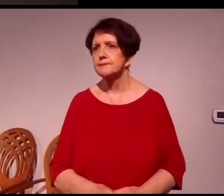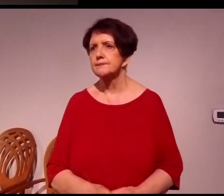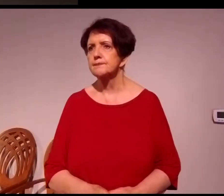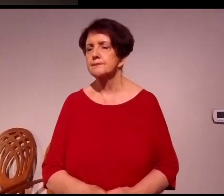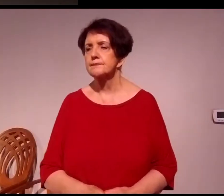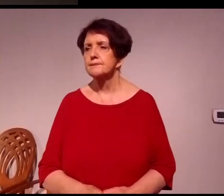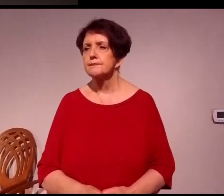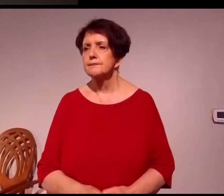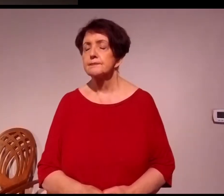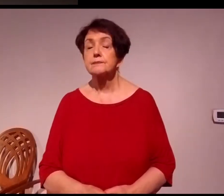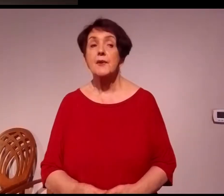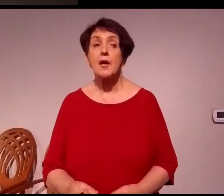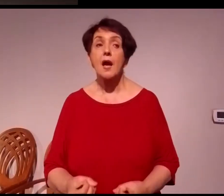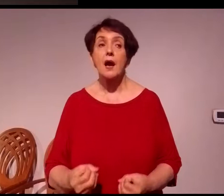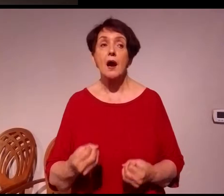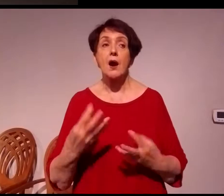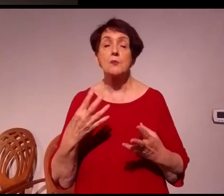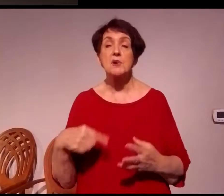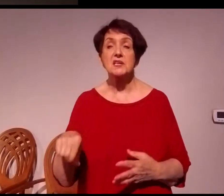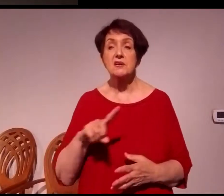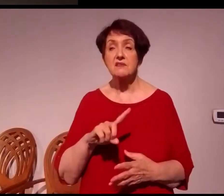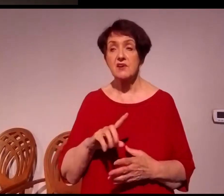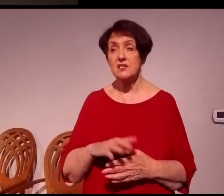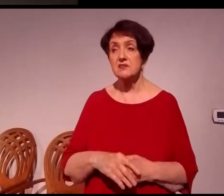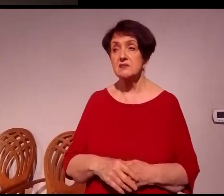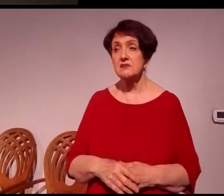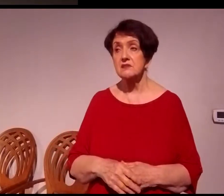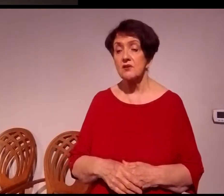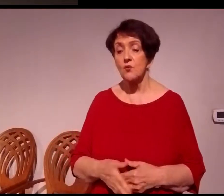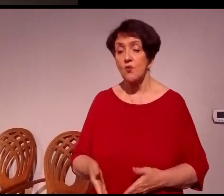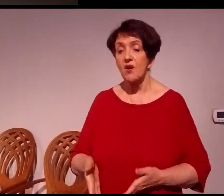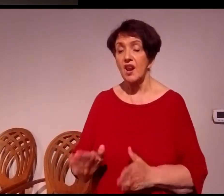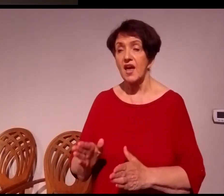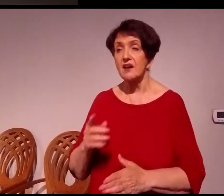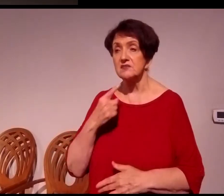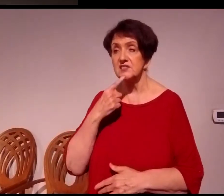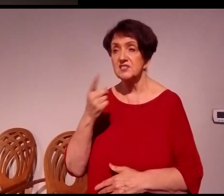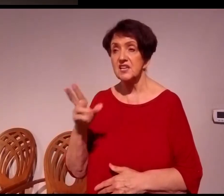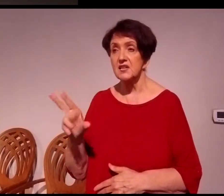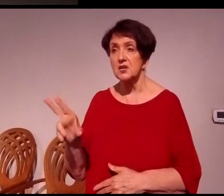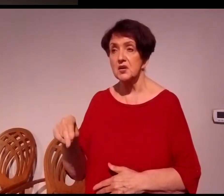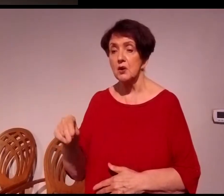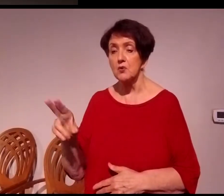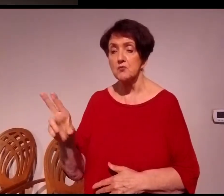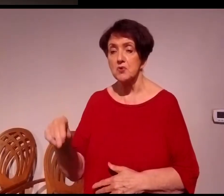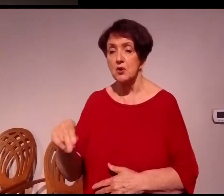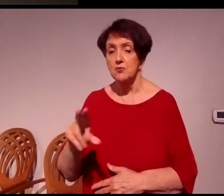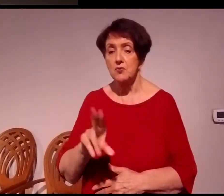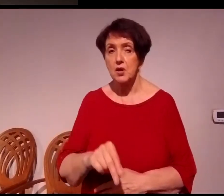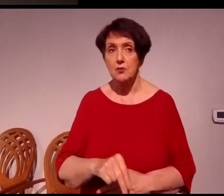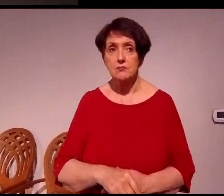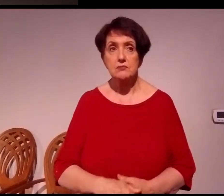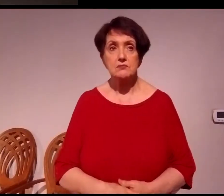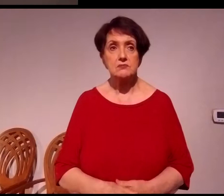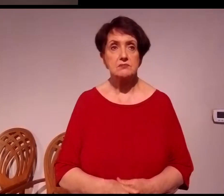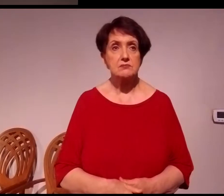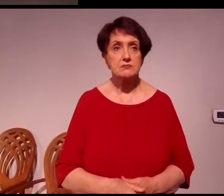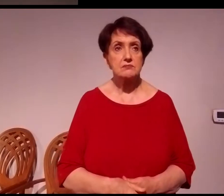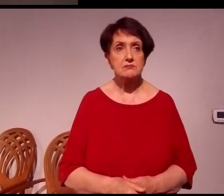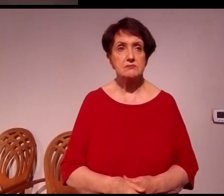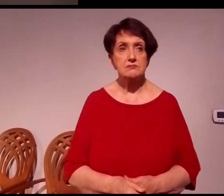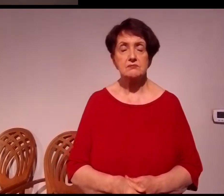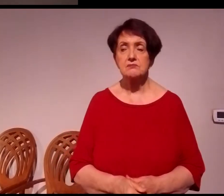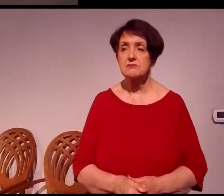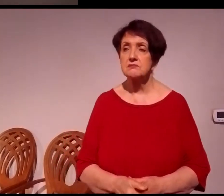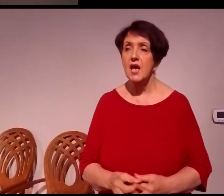And how many of us were allowed to say all those no's? How many